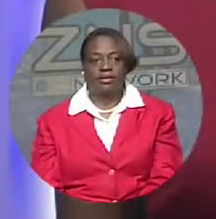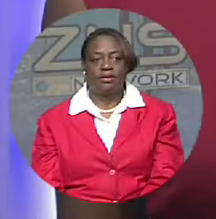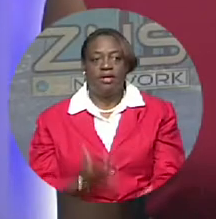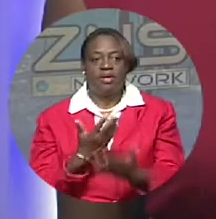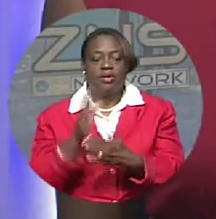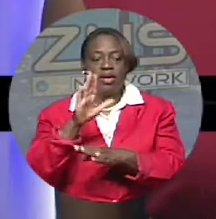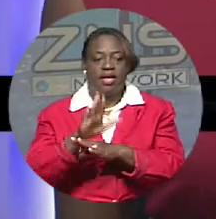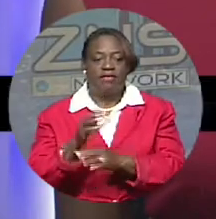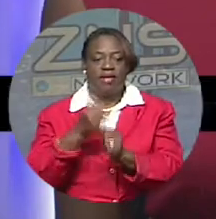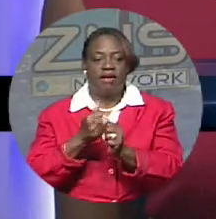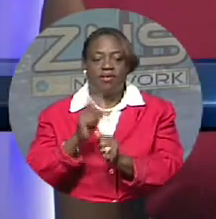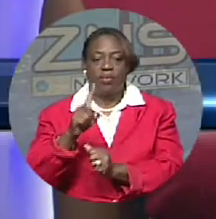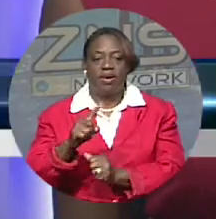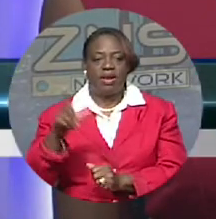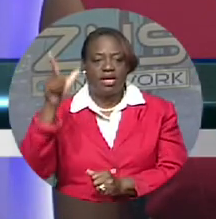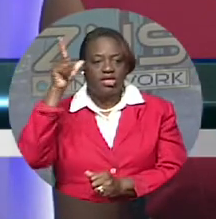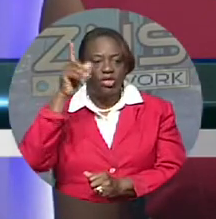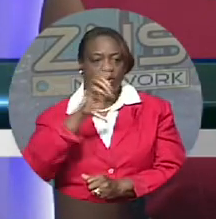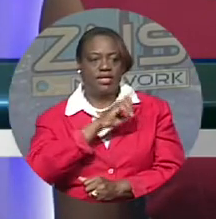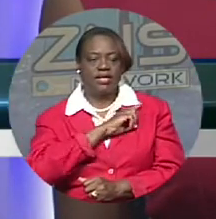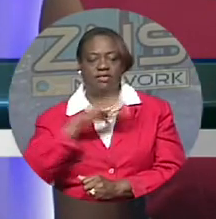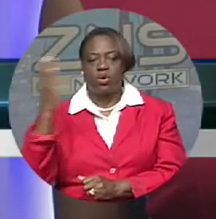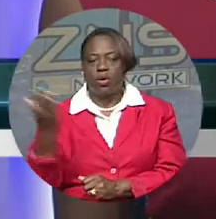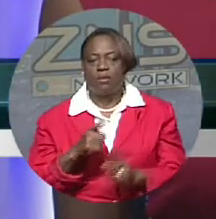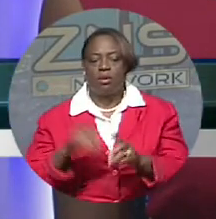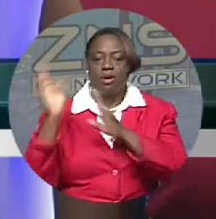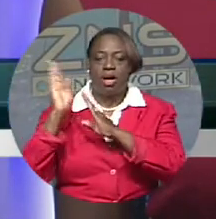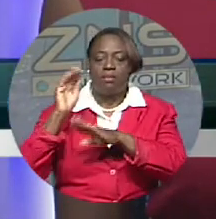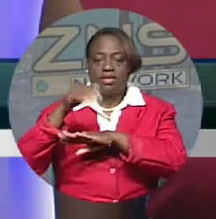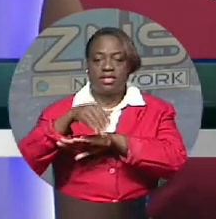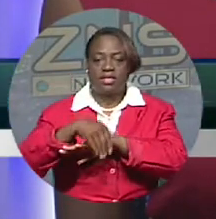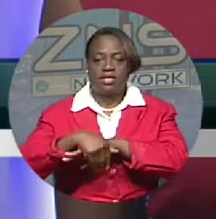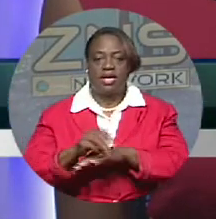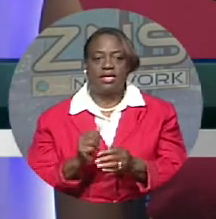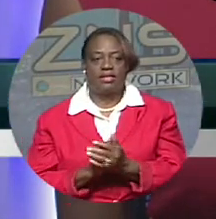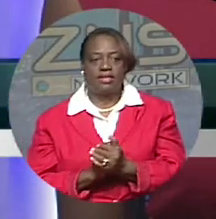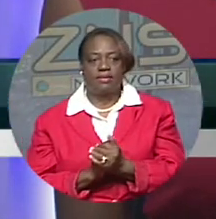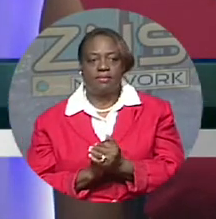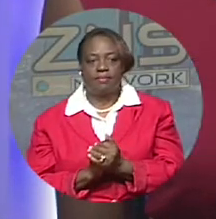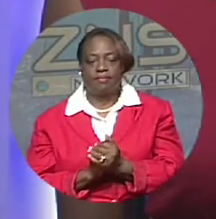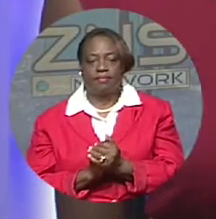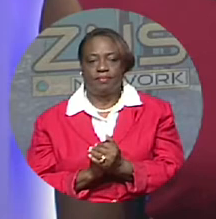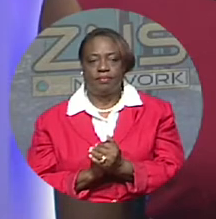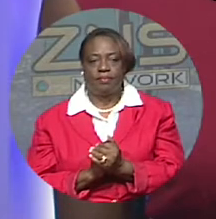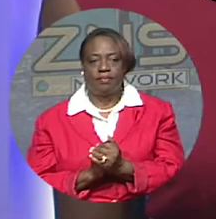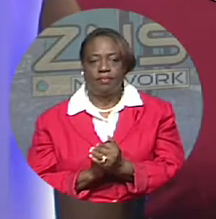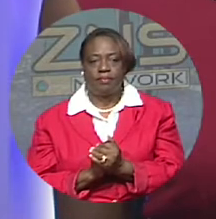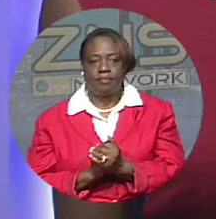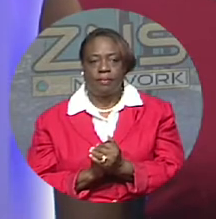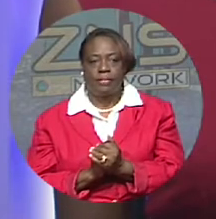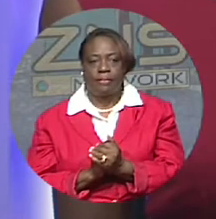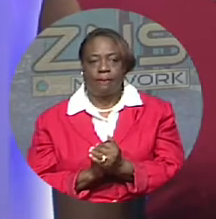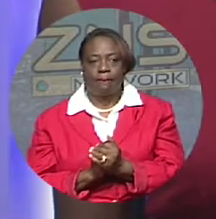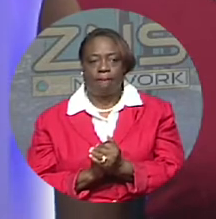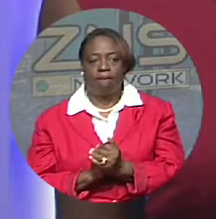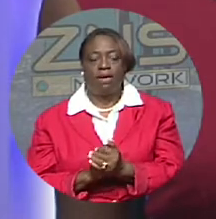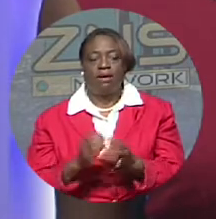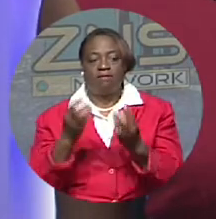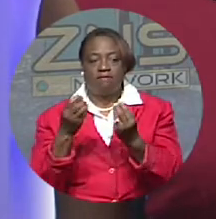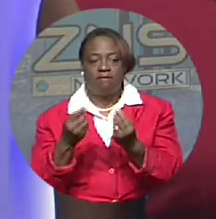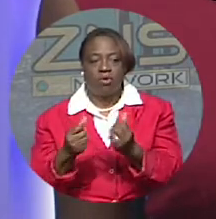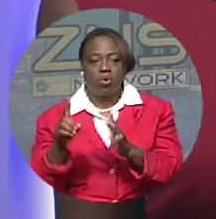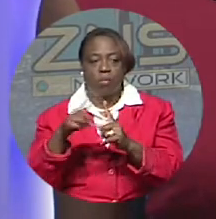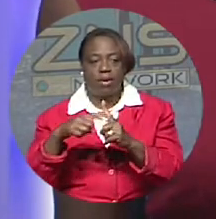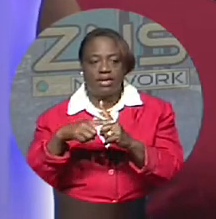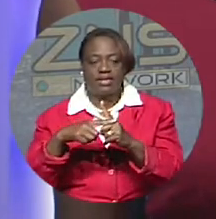Good evening, everyone. I'm LaDawn Davis, and welcome to The Bahamas Tonight, the weekend edition. Thanks for tuning in. Topping the news tonight, in just a few months,